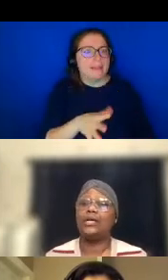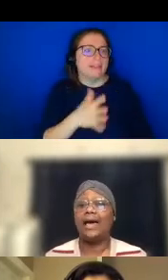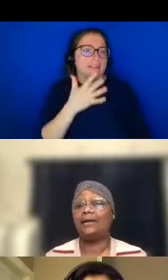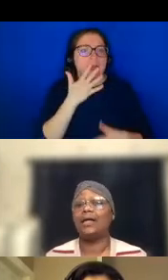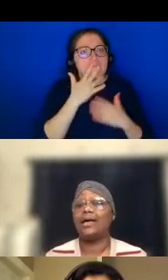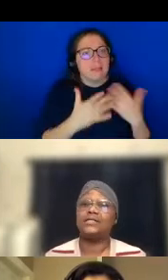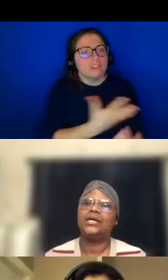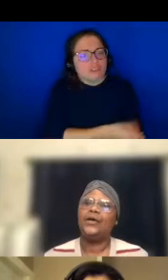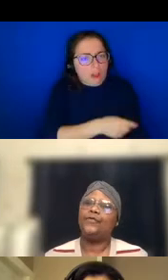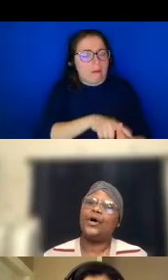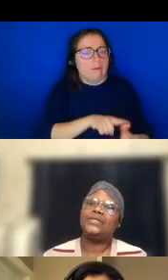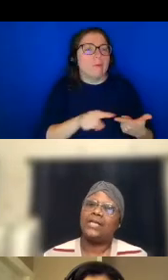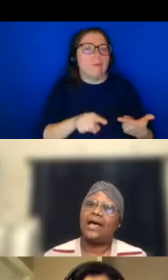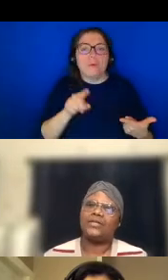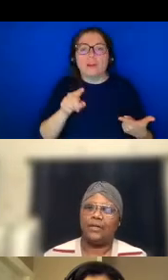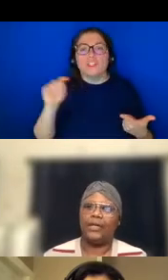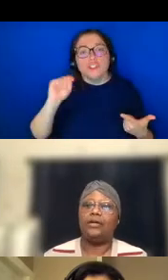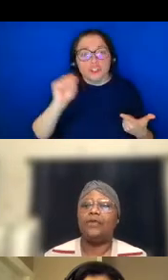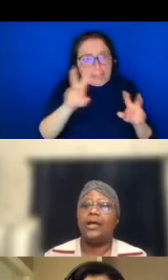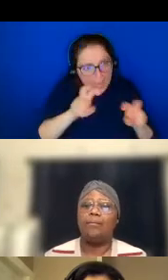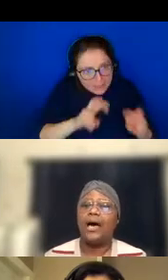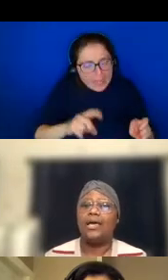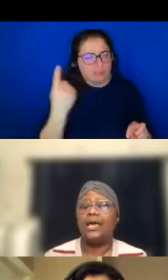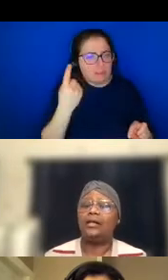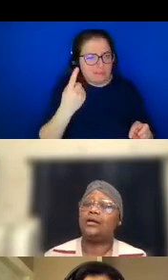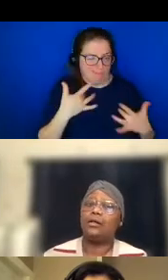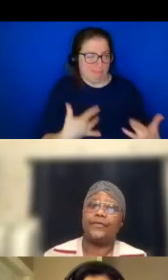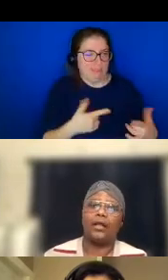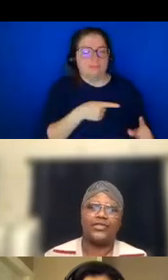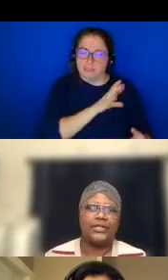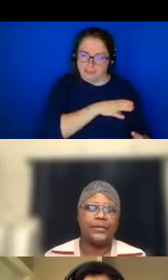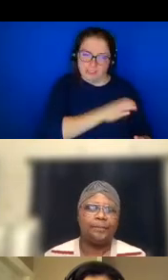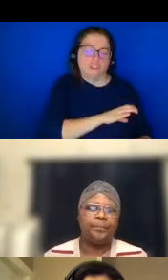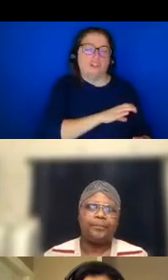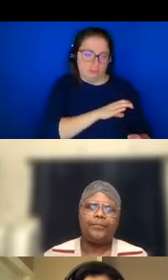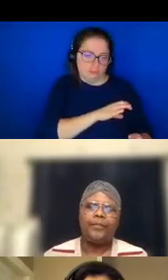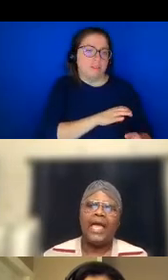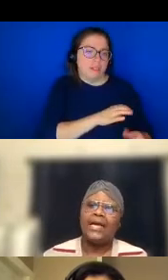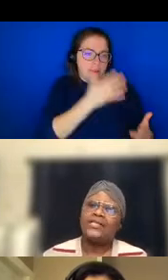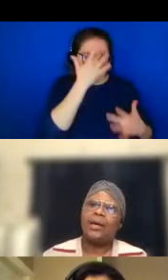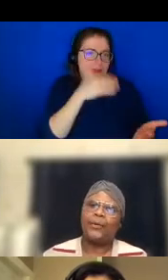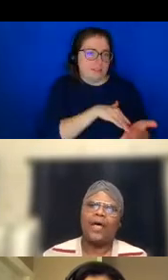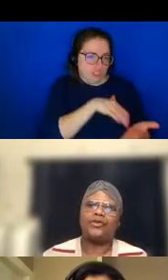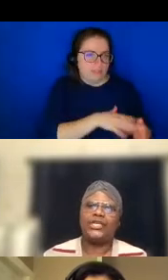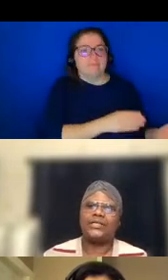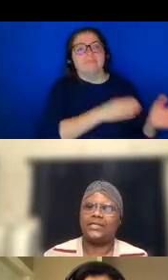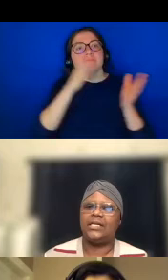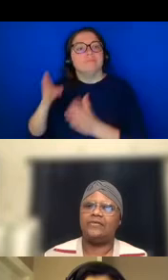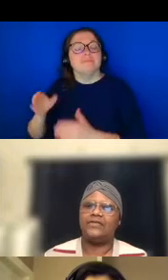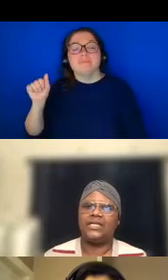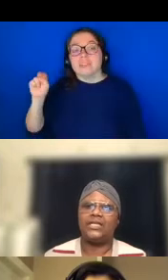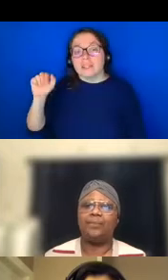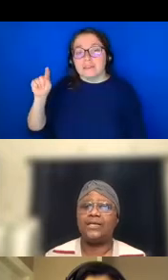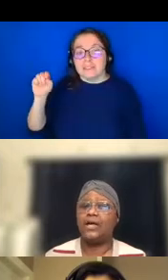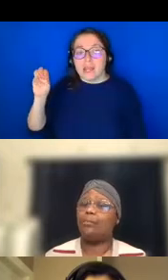urine analyzed, those labs are typically run by a clinical pathologist. Anatomic pathology is the study